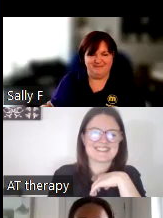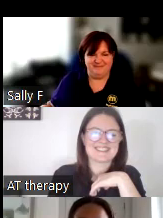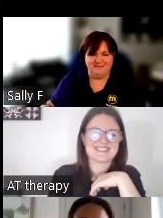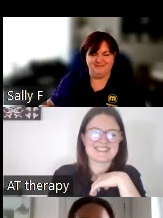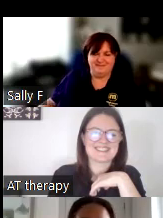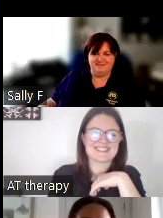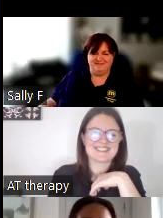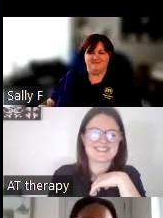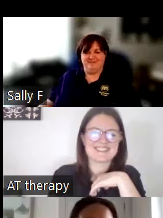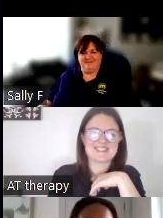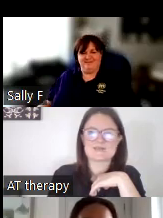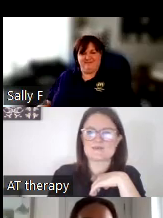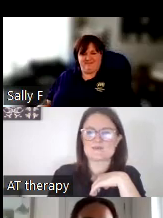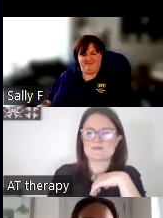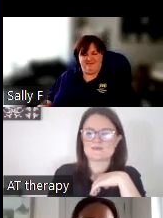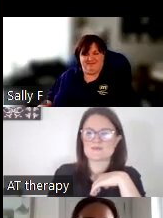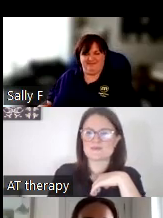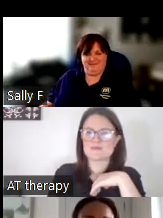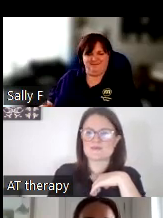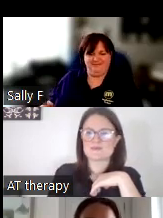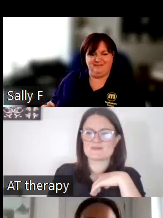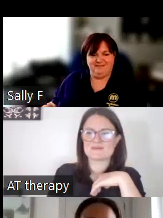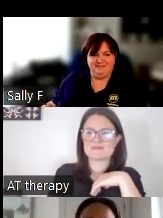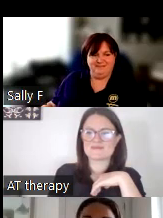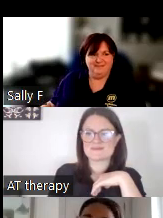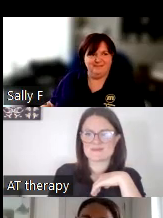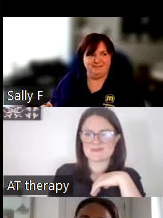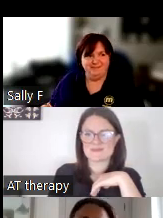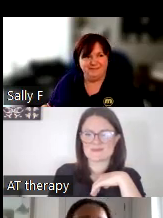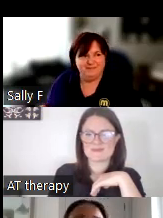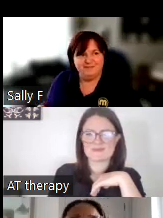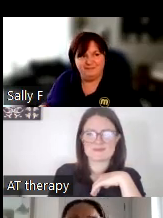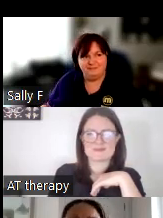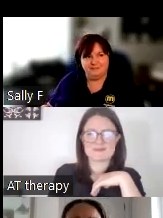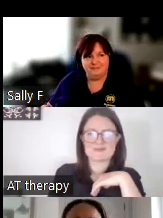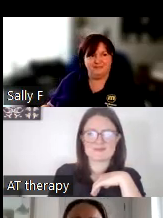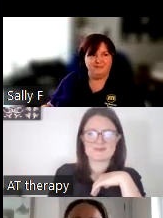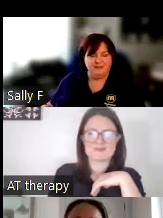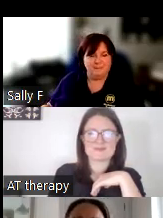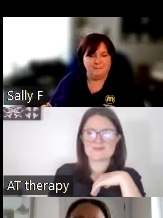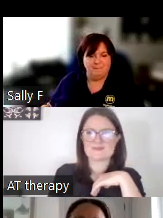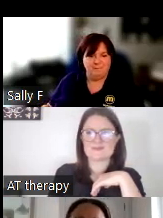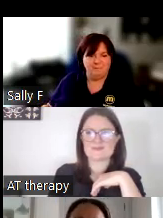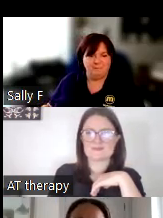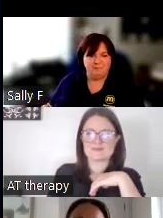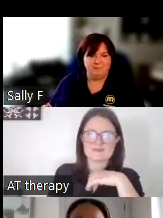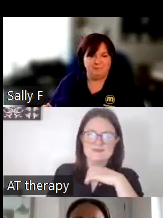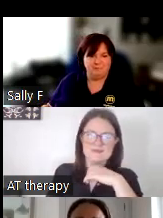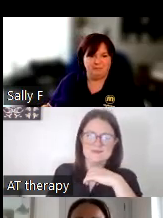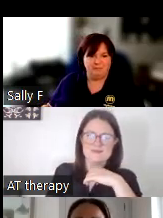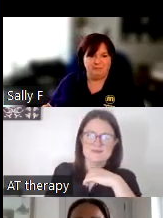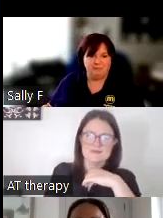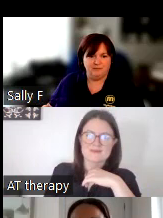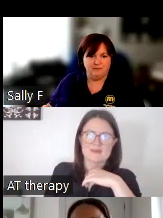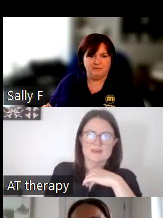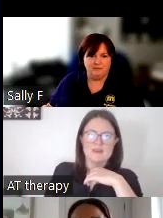Okay, on to the next slide. Thank you. So I'd like to talk to you about using Makaton with babies,